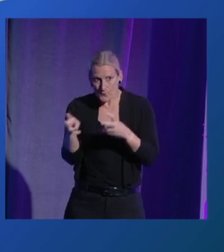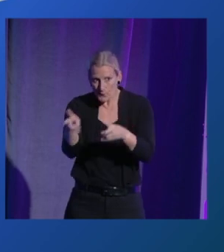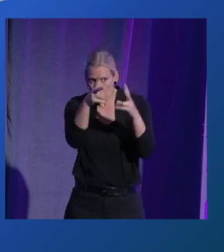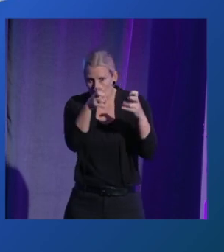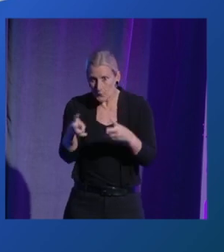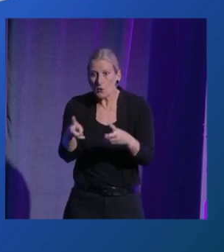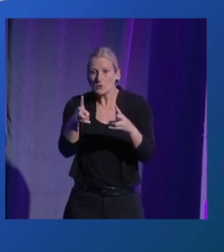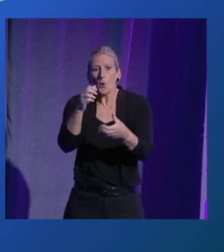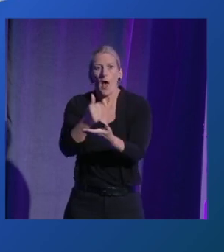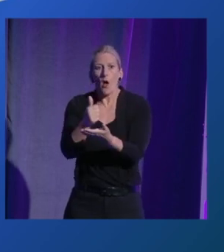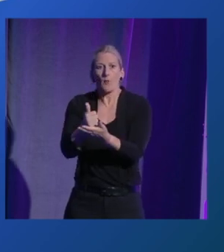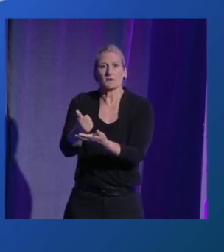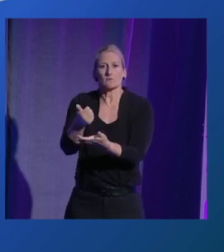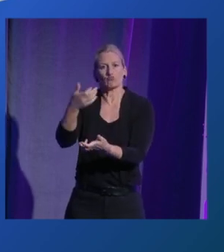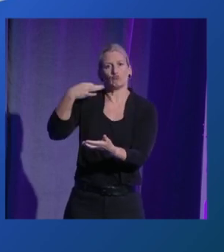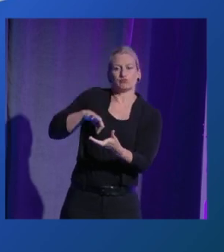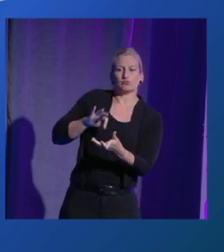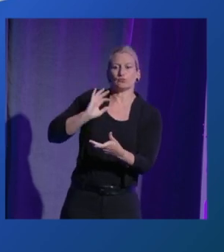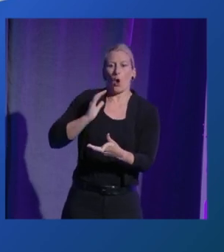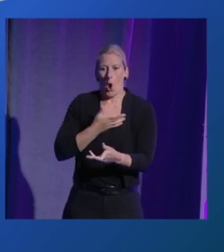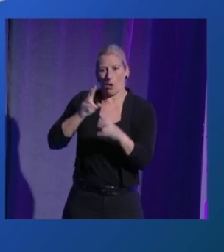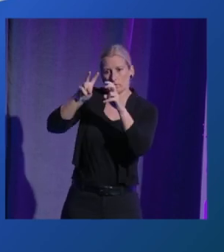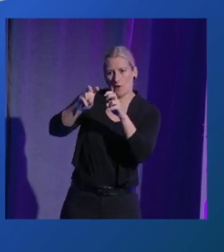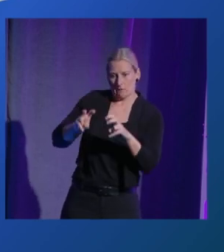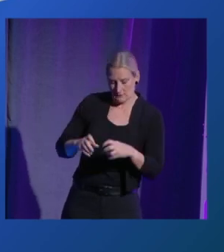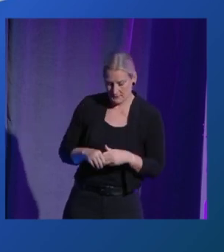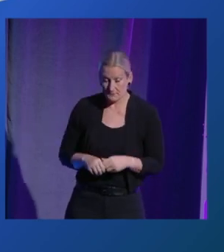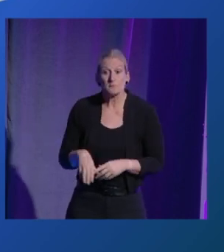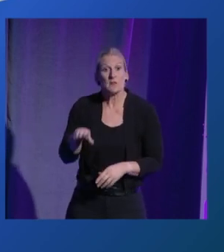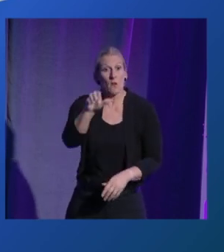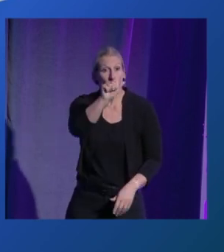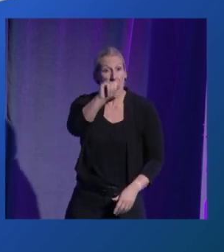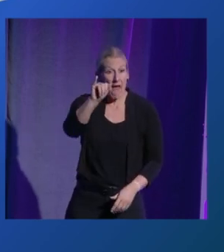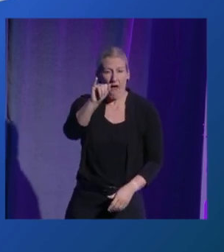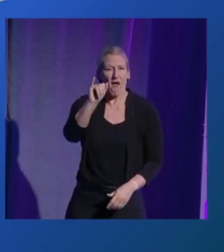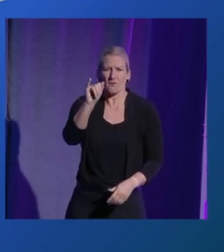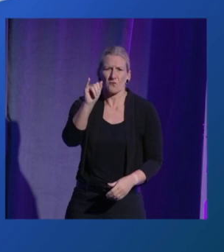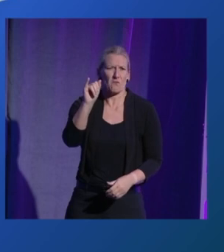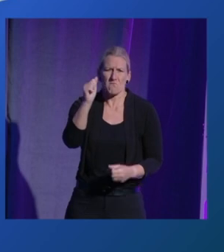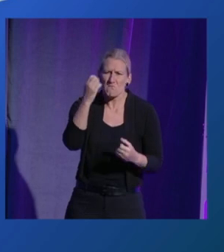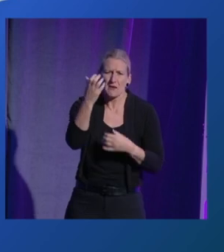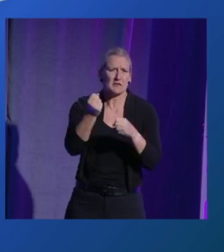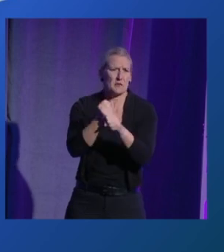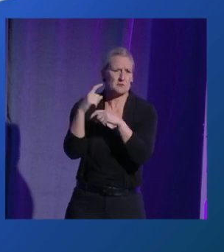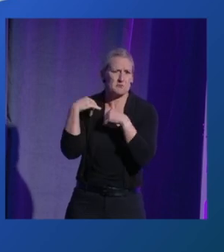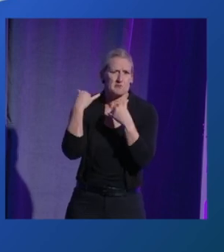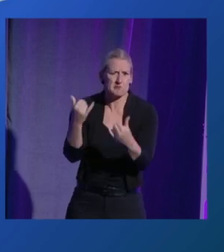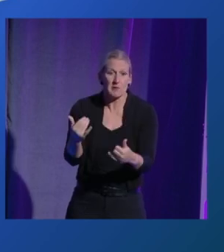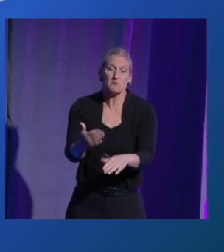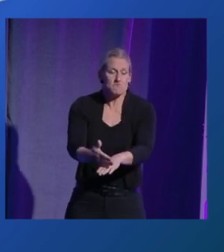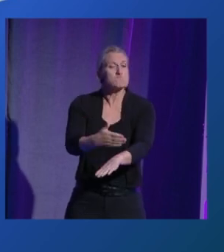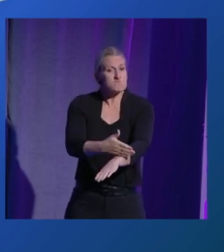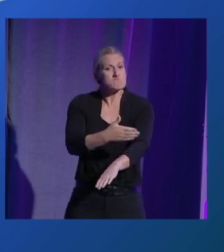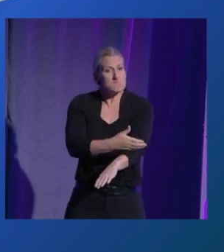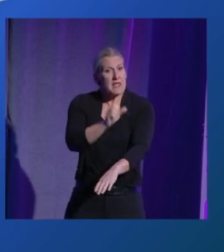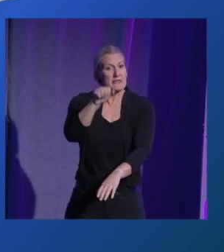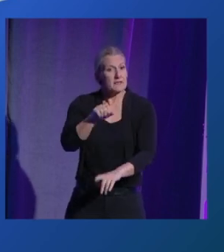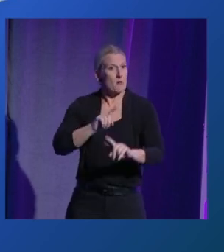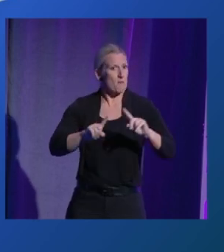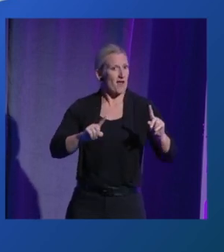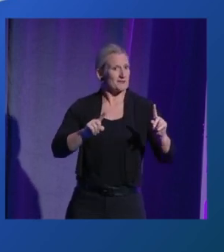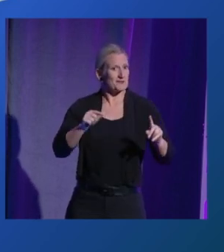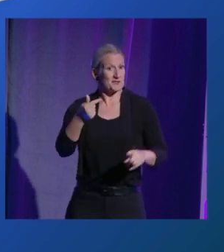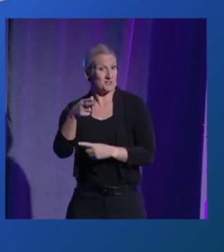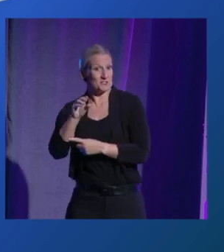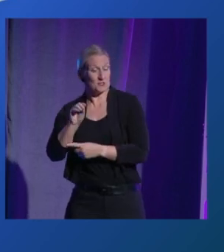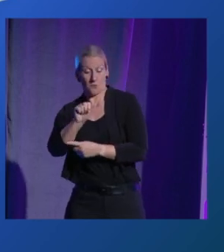making and AI for decades have made uh numerous advancements but duai in